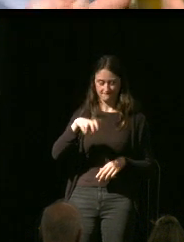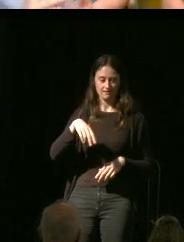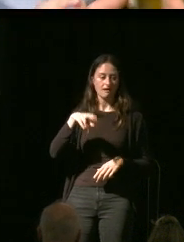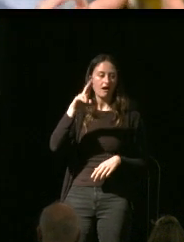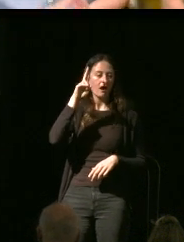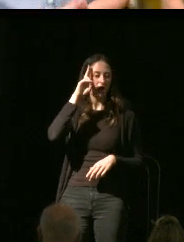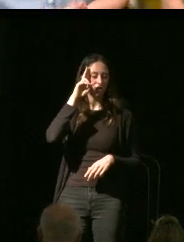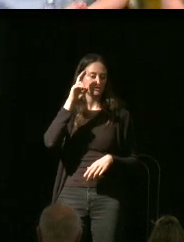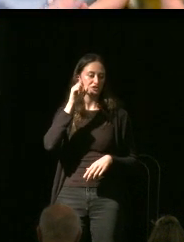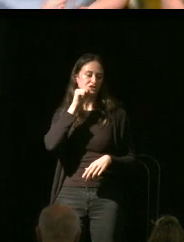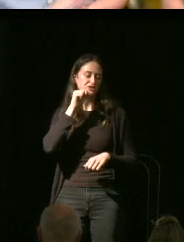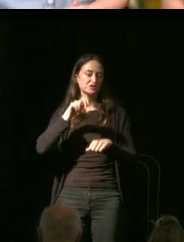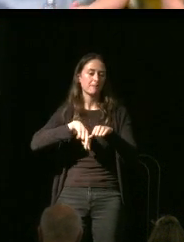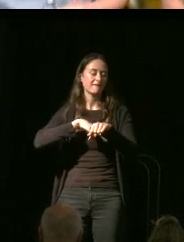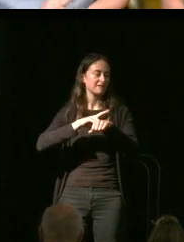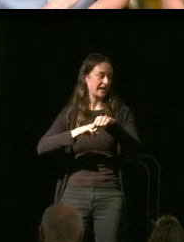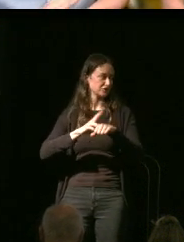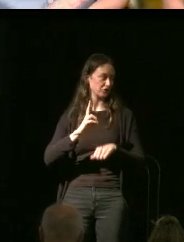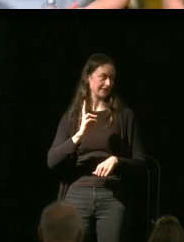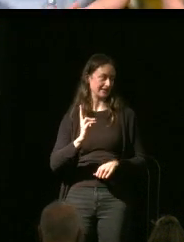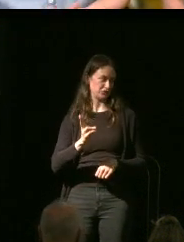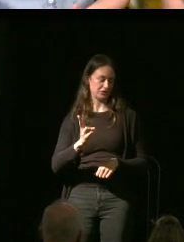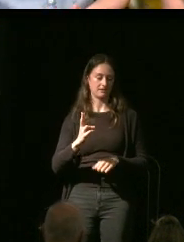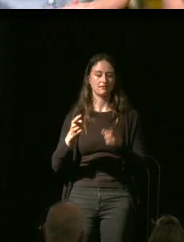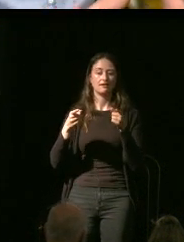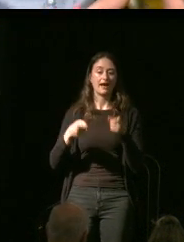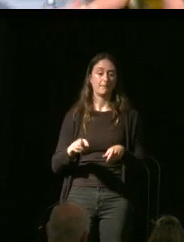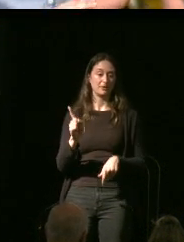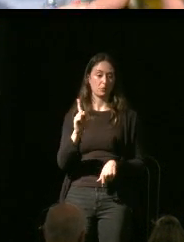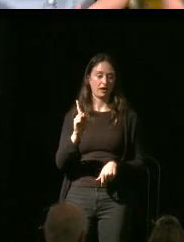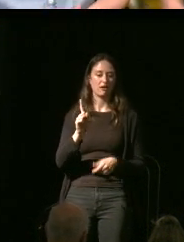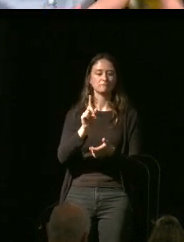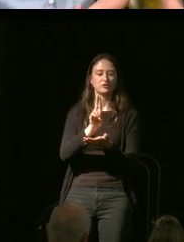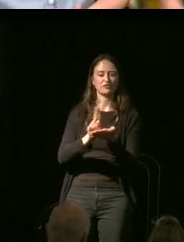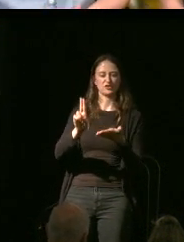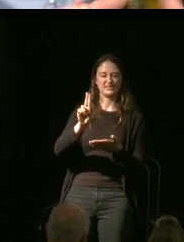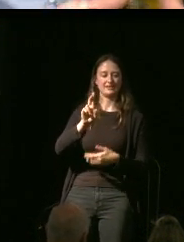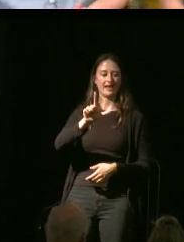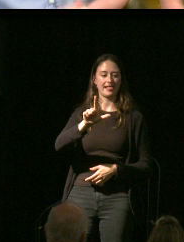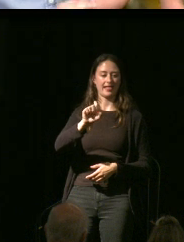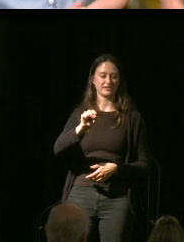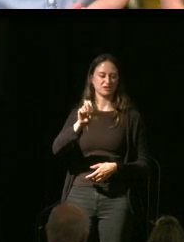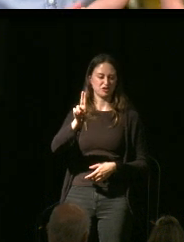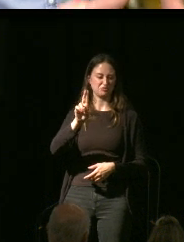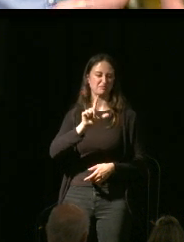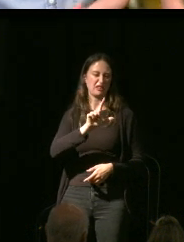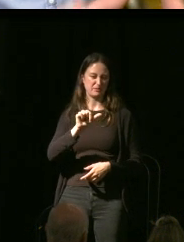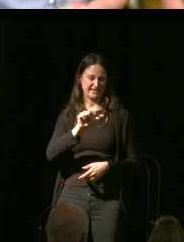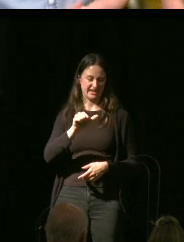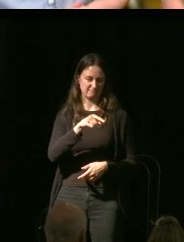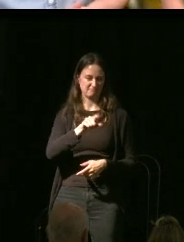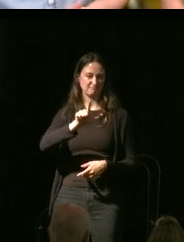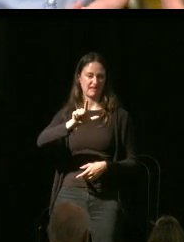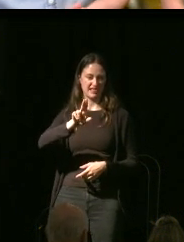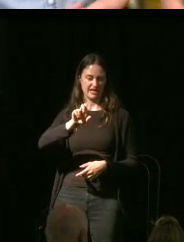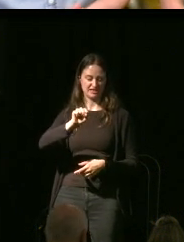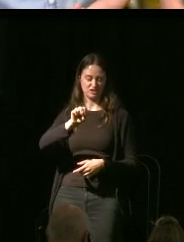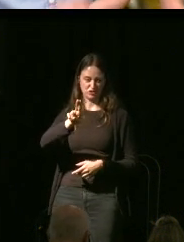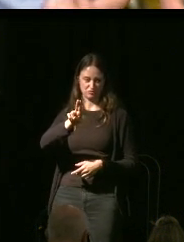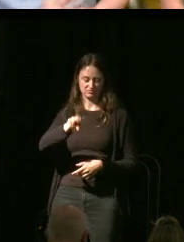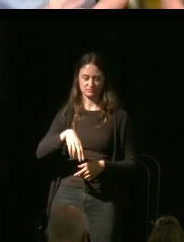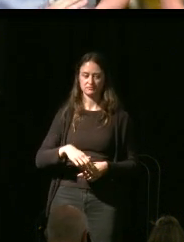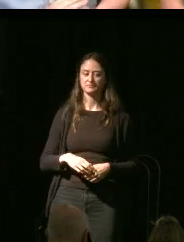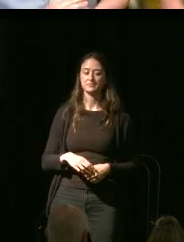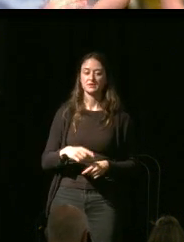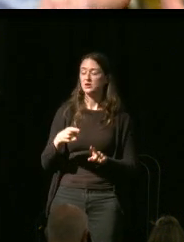So the purpose of this study was to gather clinical and socio-demographic natural history about Usher syndrome.